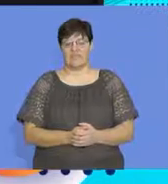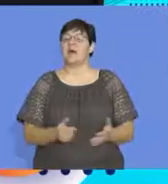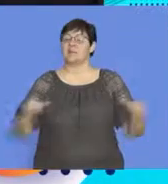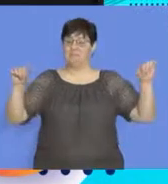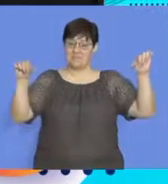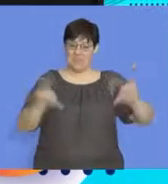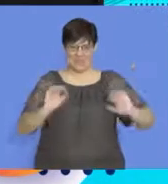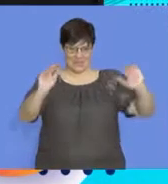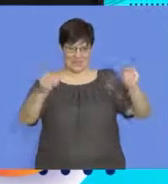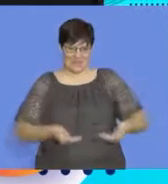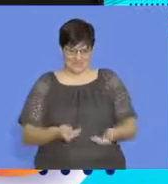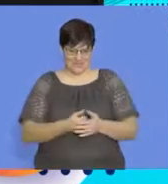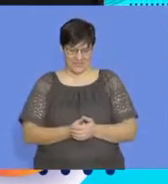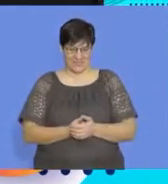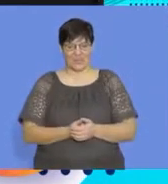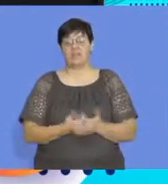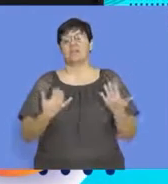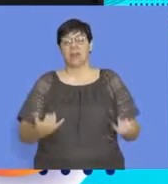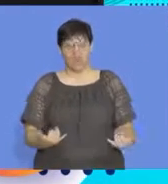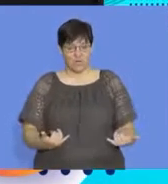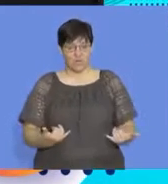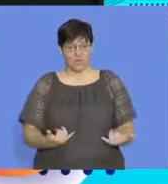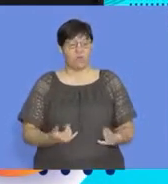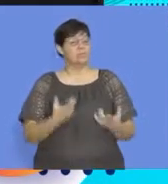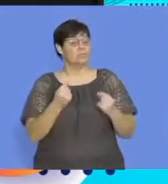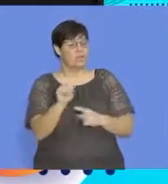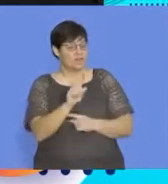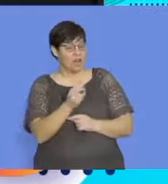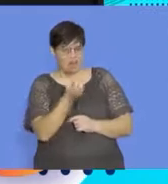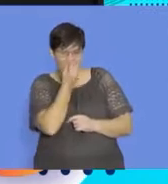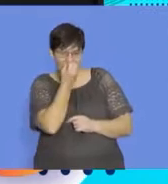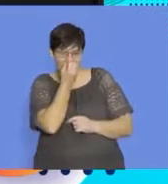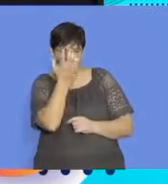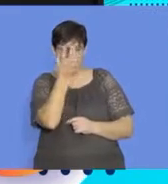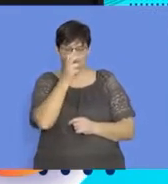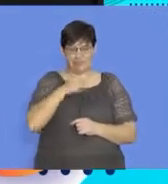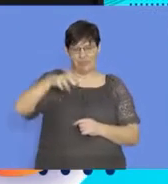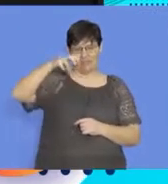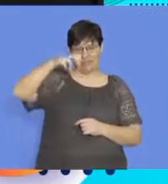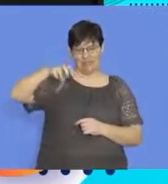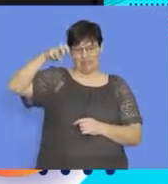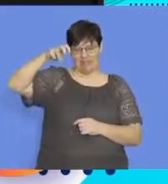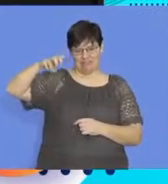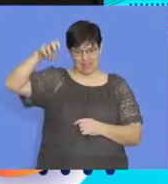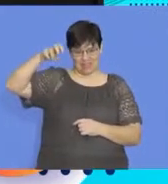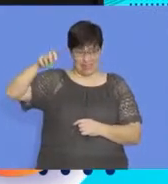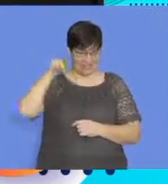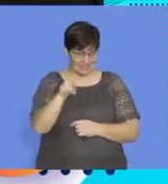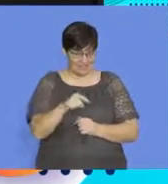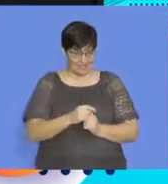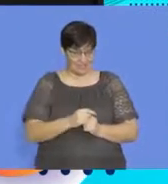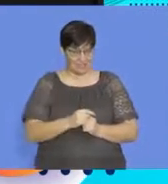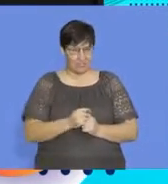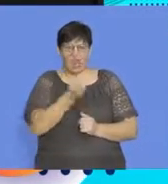Welcome back, Life Sciences. We are on the flower journey. Today we're looking at the structure of the flower